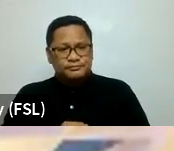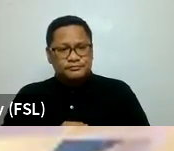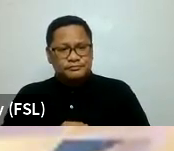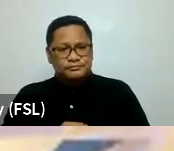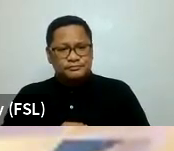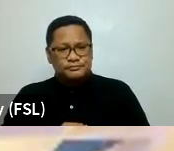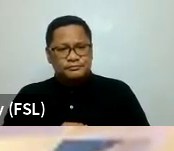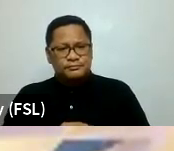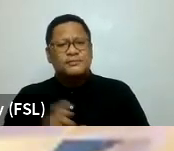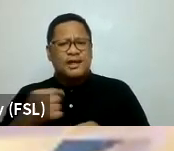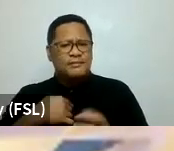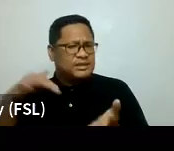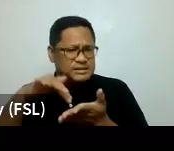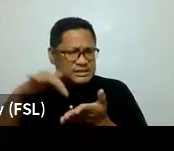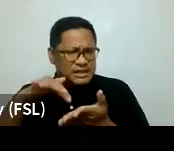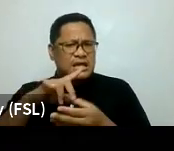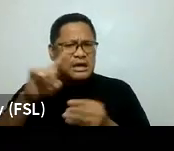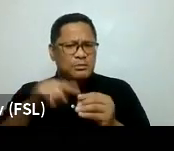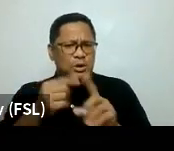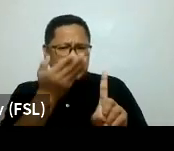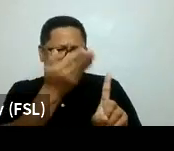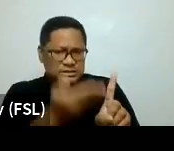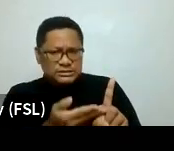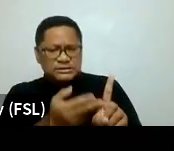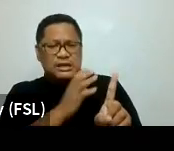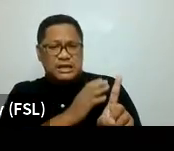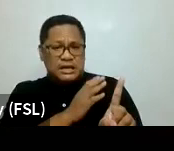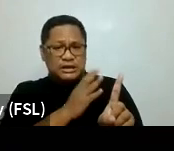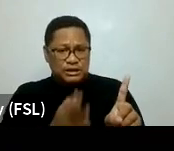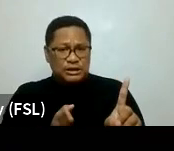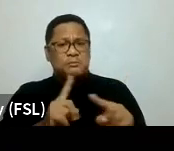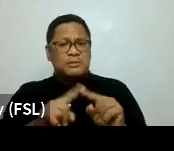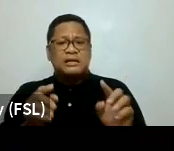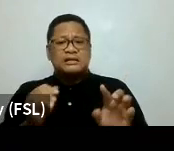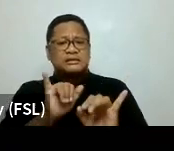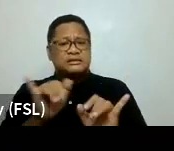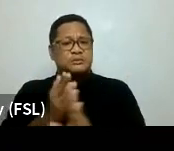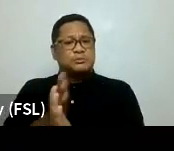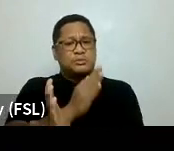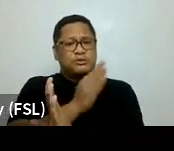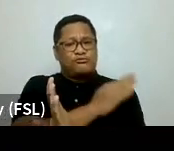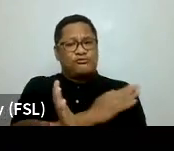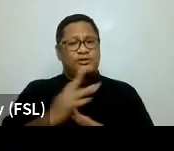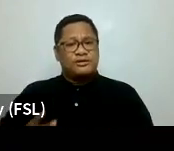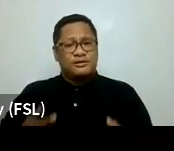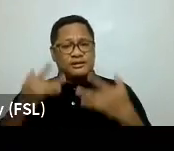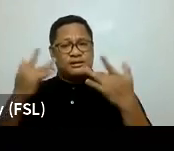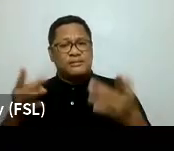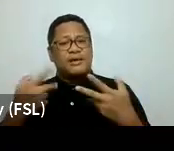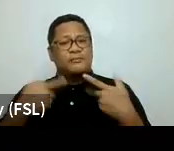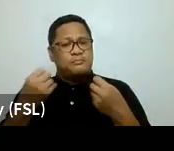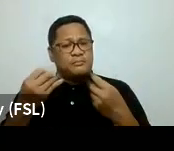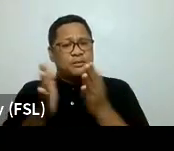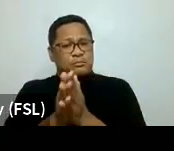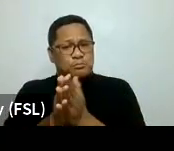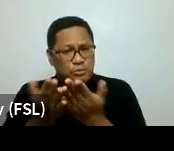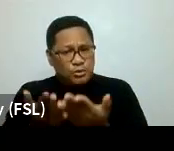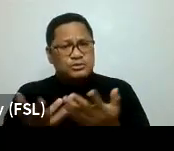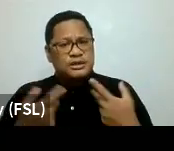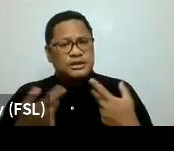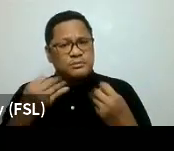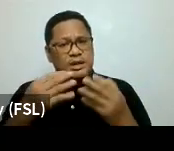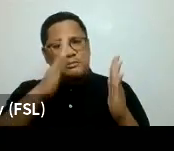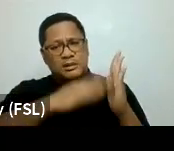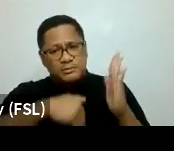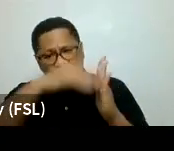I studied a lot about the character, but mainly about his previous life before, because there's a lot of books and a lot of paintings